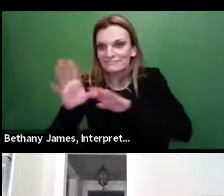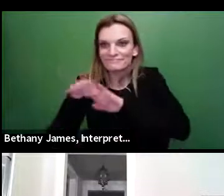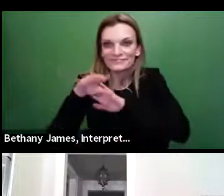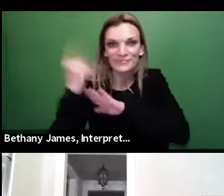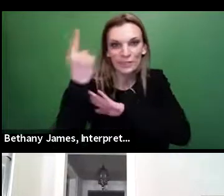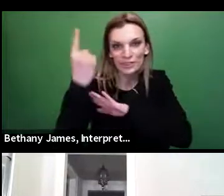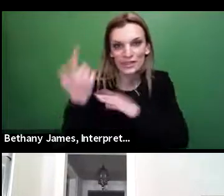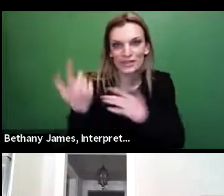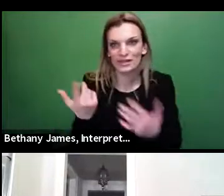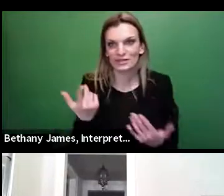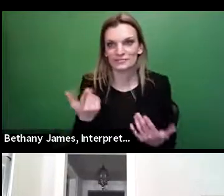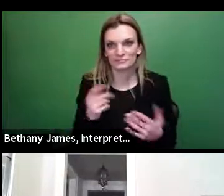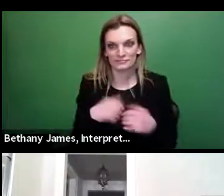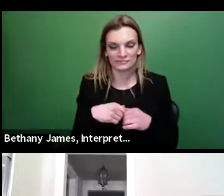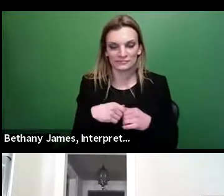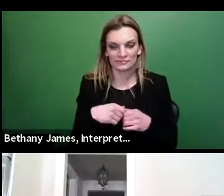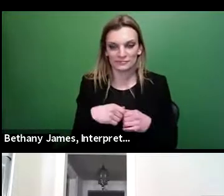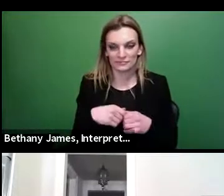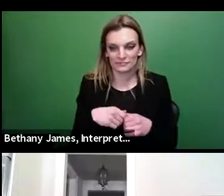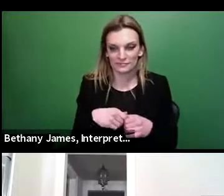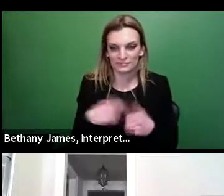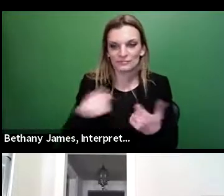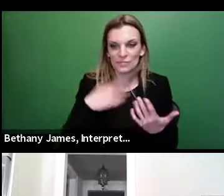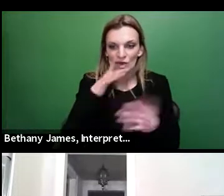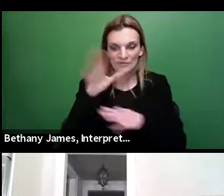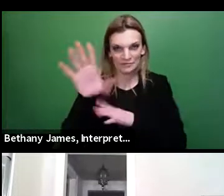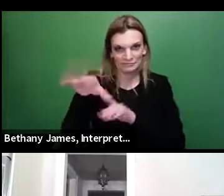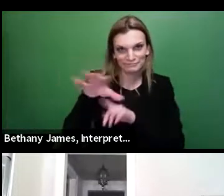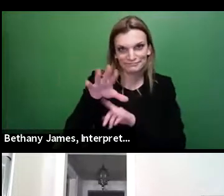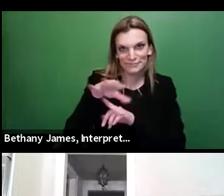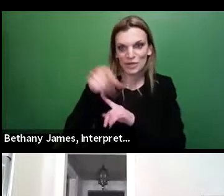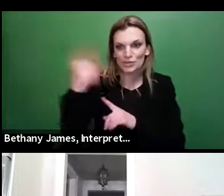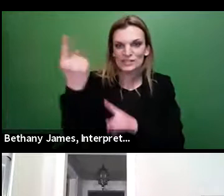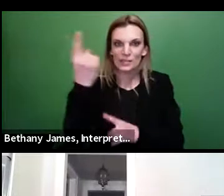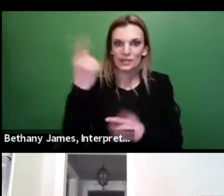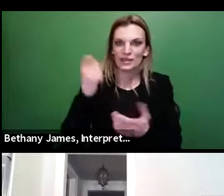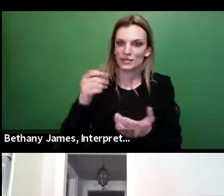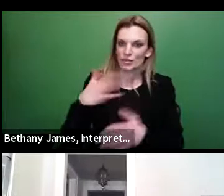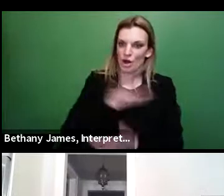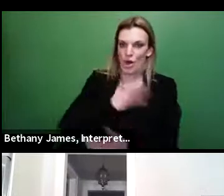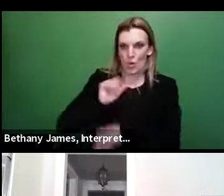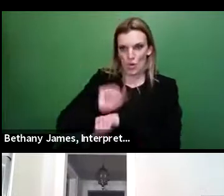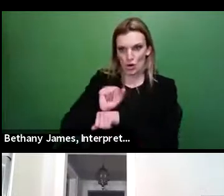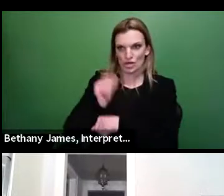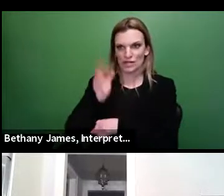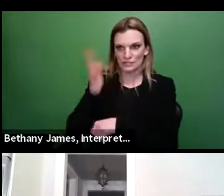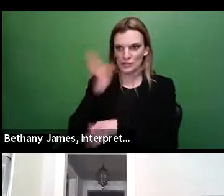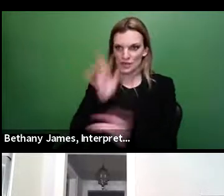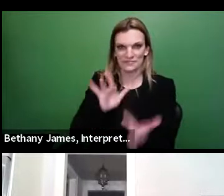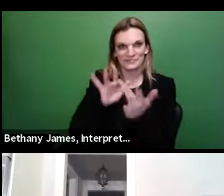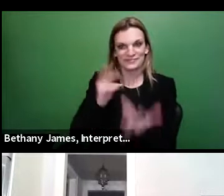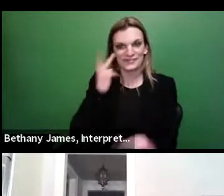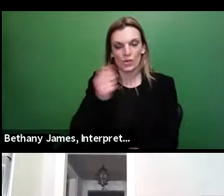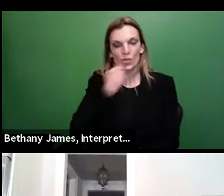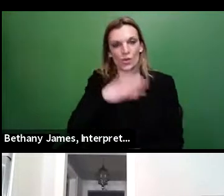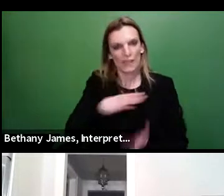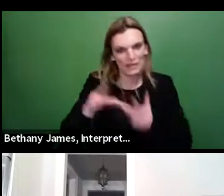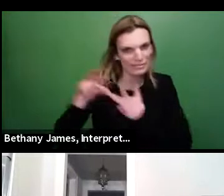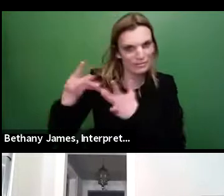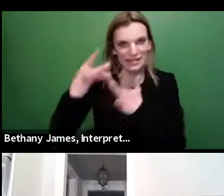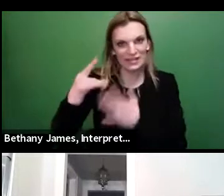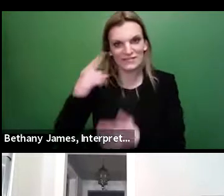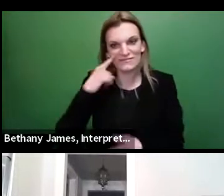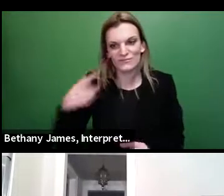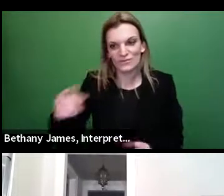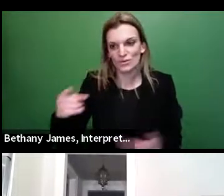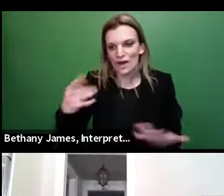a submission of some type so that we can help spotlight you in this work that we're doing to show that women are leading across the sectors